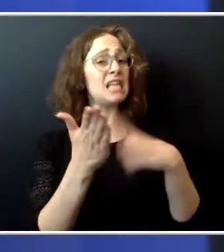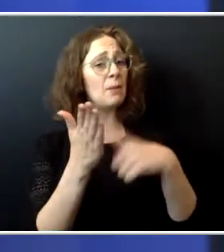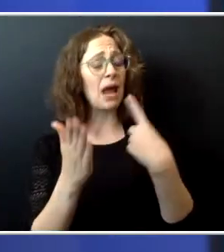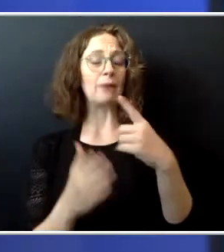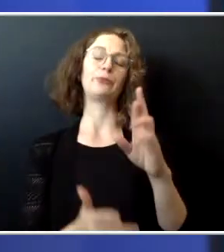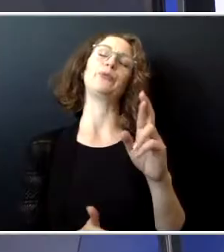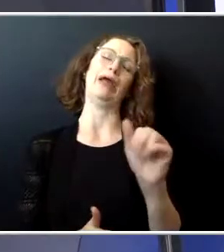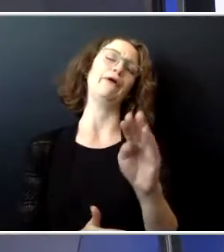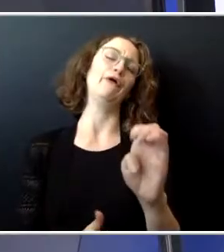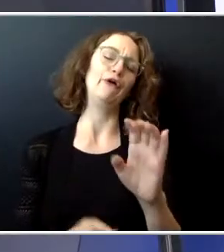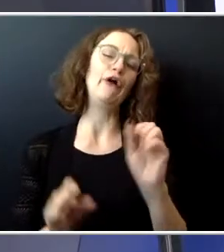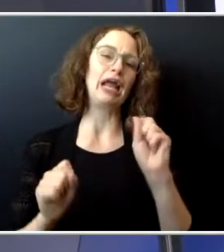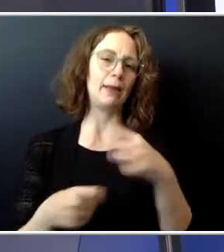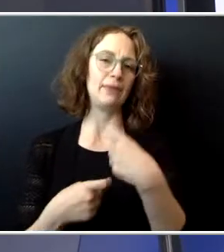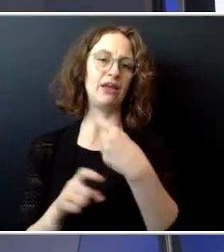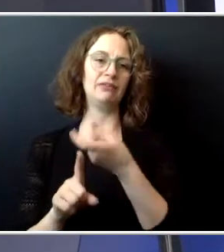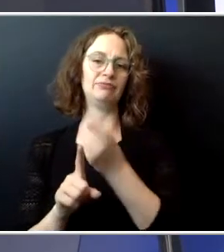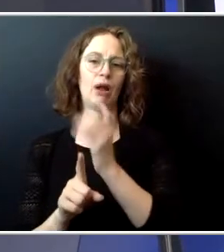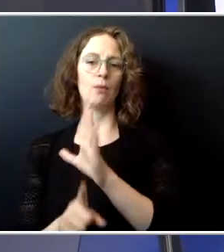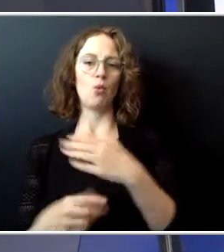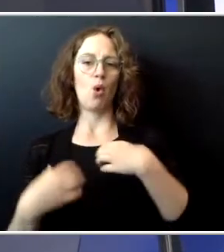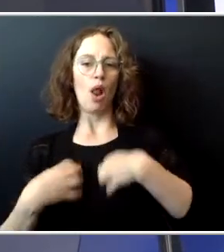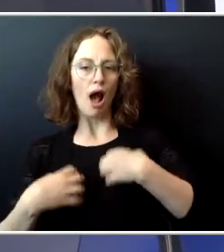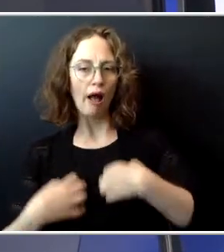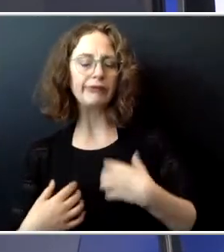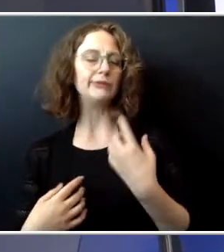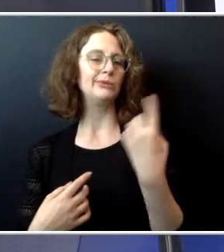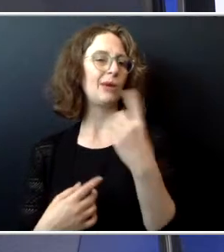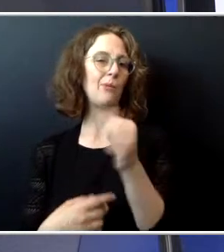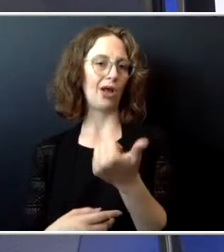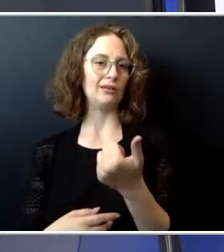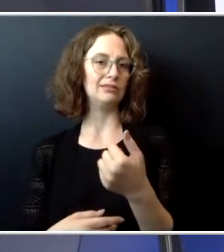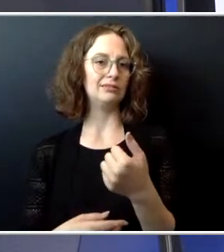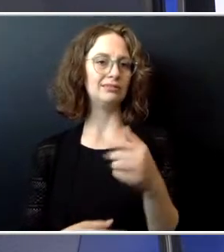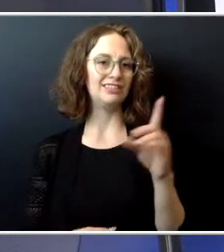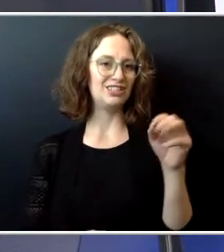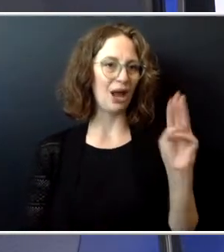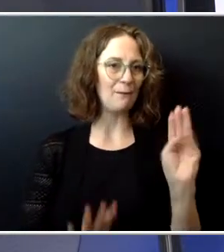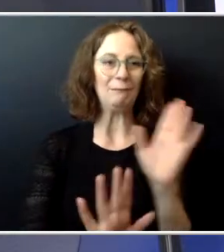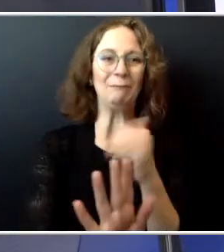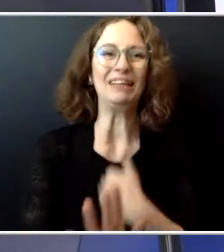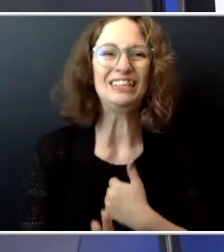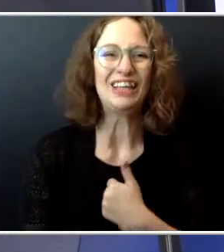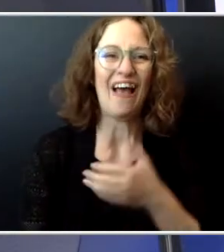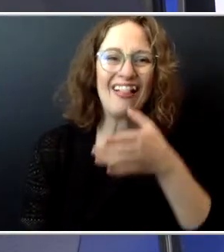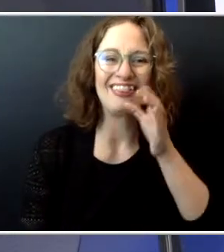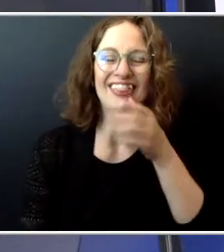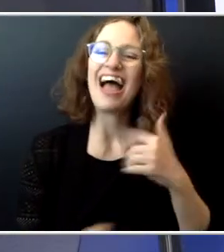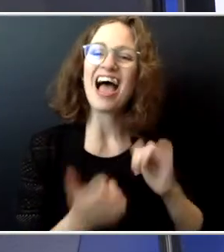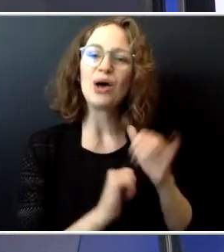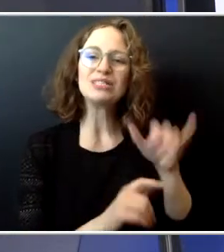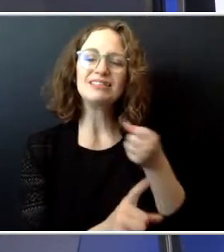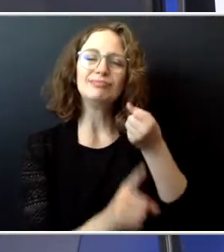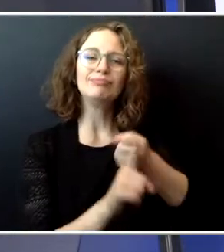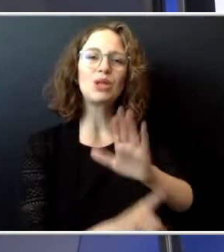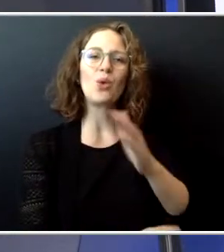else. Dom, how is this affecting your day-to-day life? Go ahead, take a sip. I would imagine the testing, that's all over